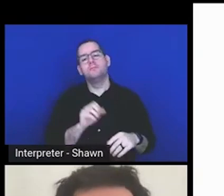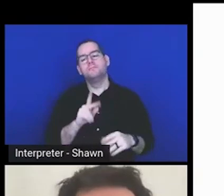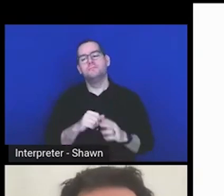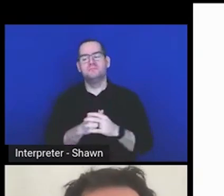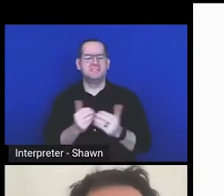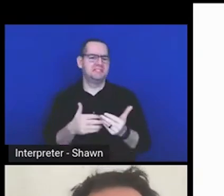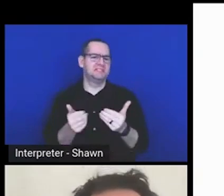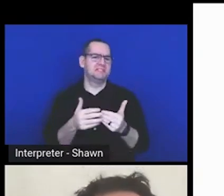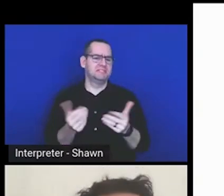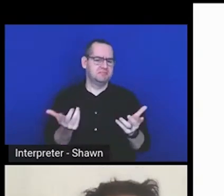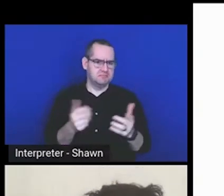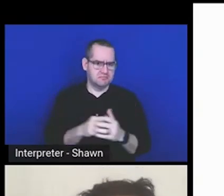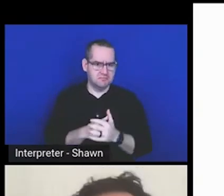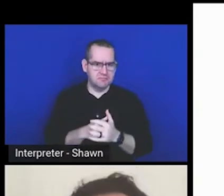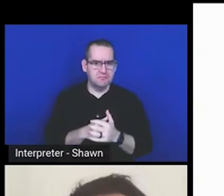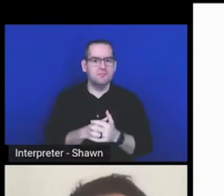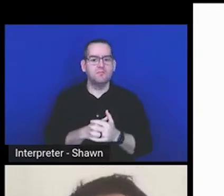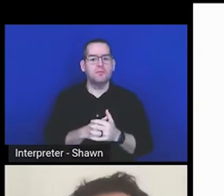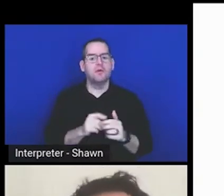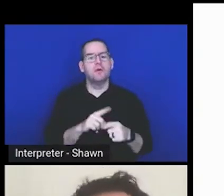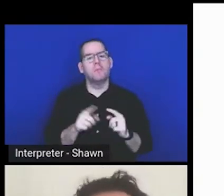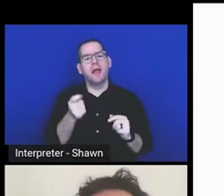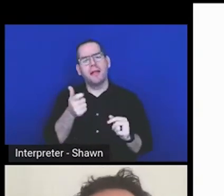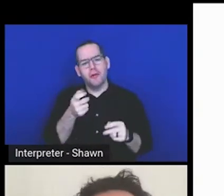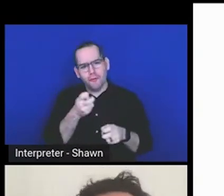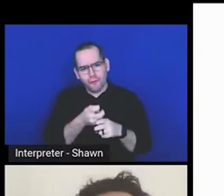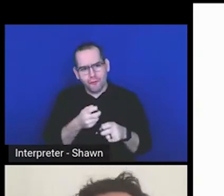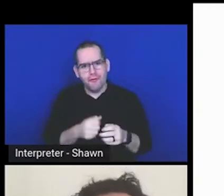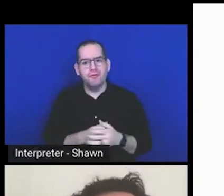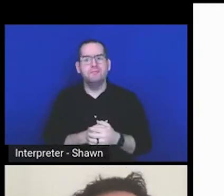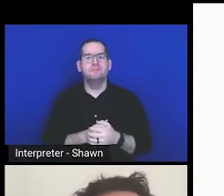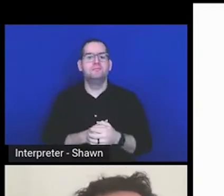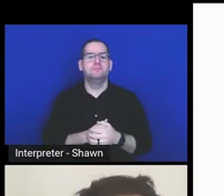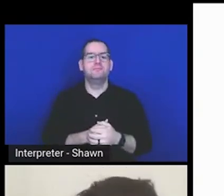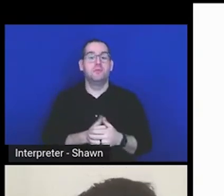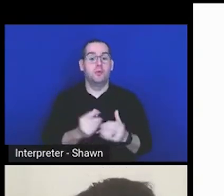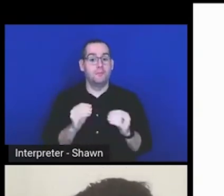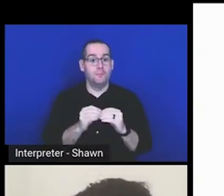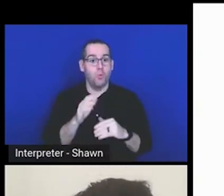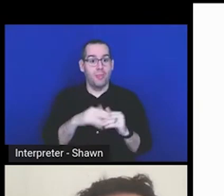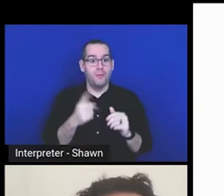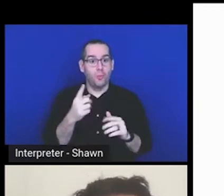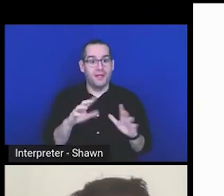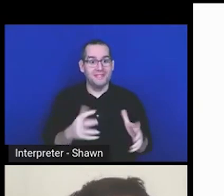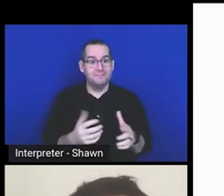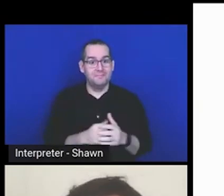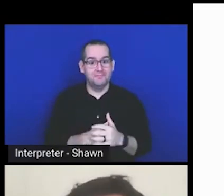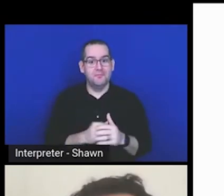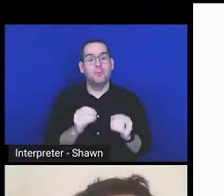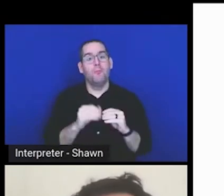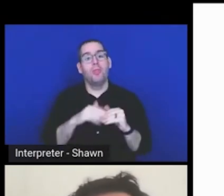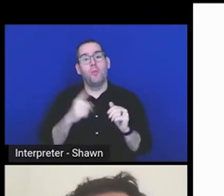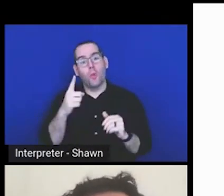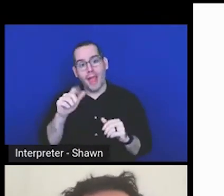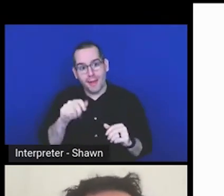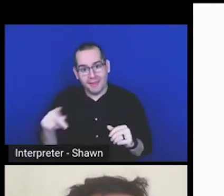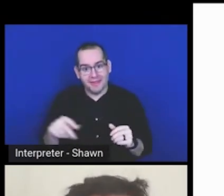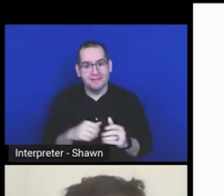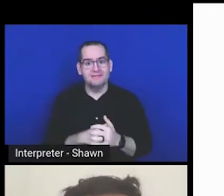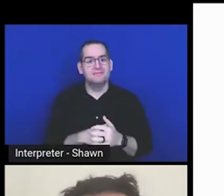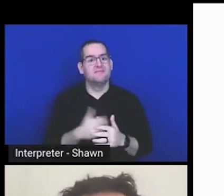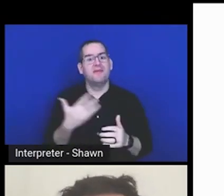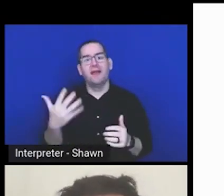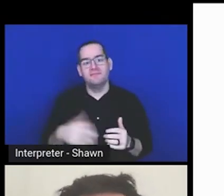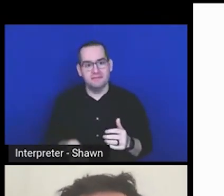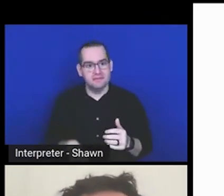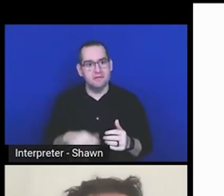Easy, right? But a little harder. And then there's more than one team, more than one application. There's in the area of 5. There's a